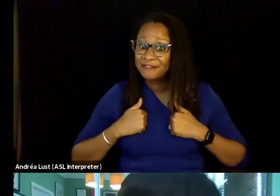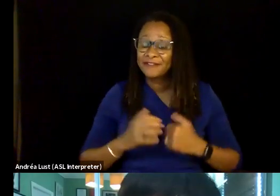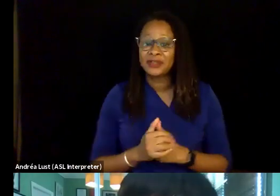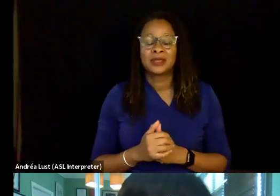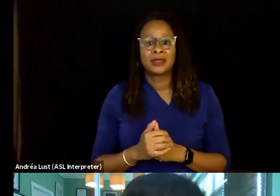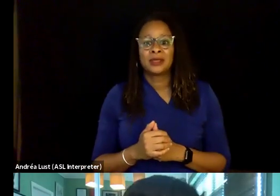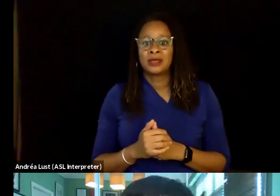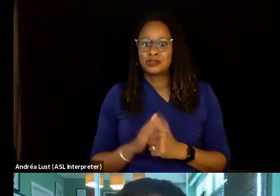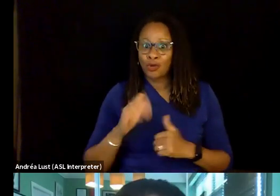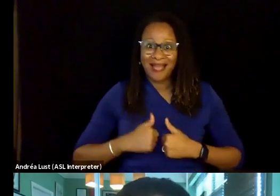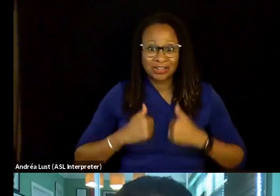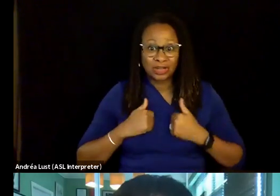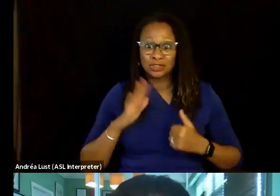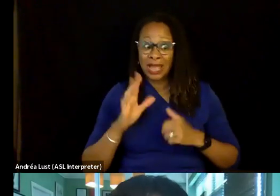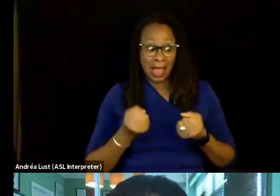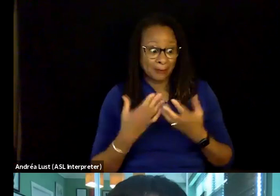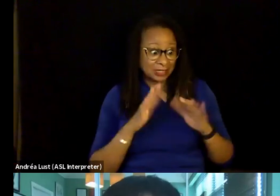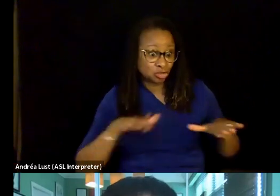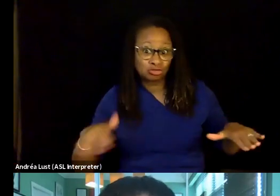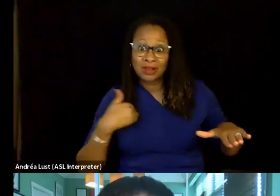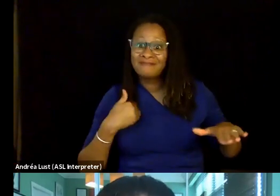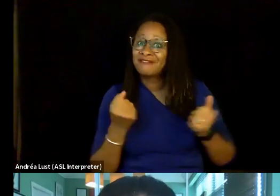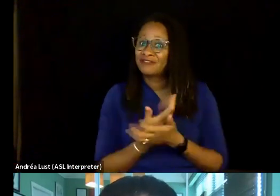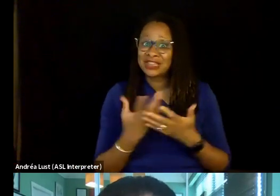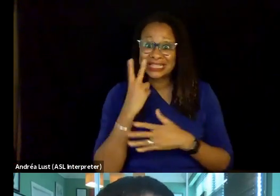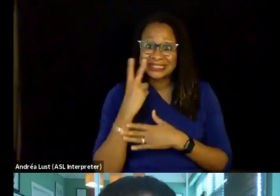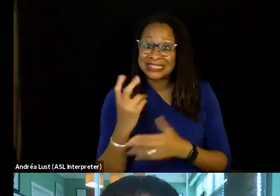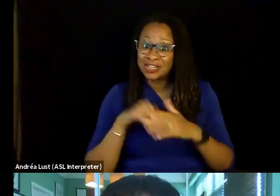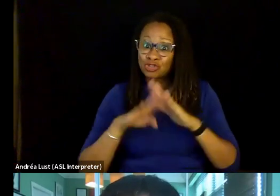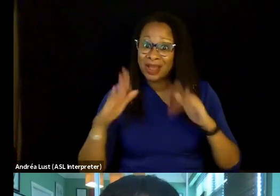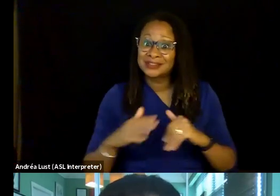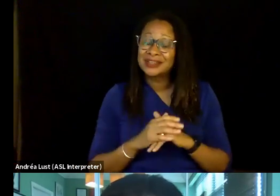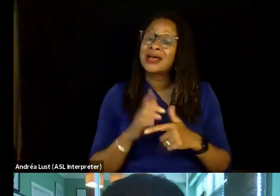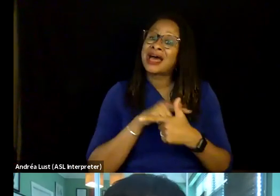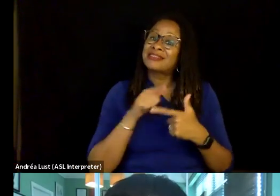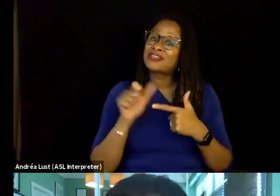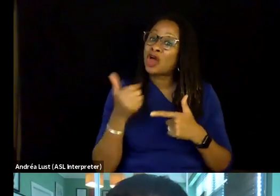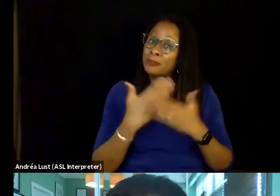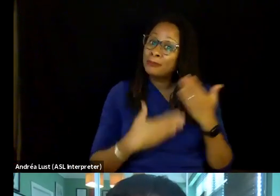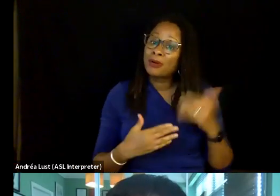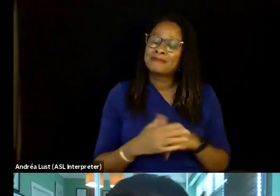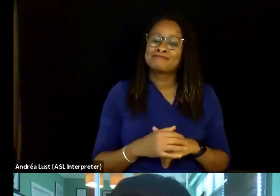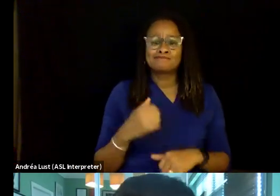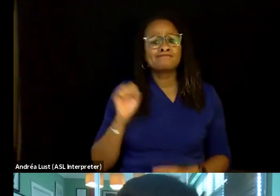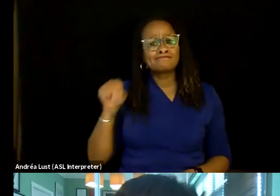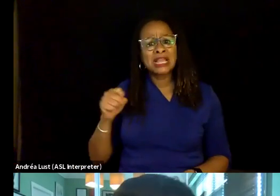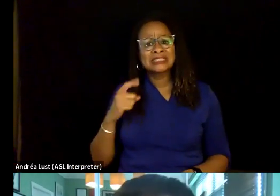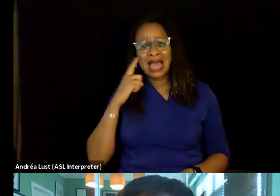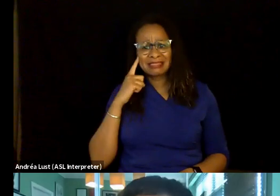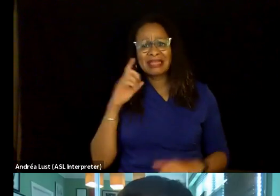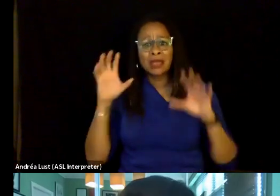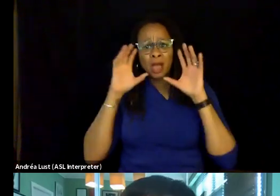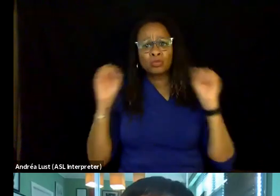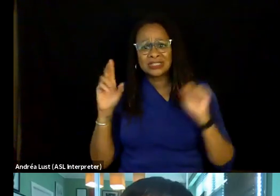you live, right? So there's that. But then the other part of, yes, I think President Duterte, like President